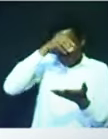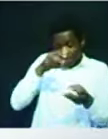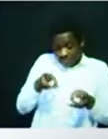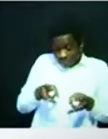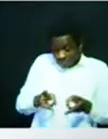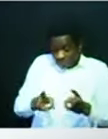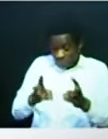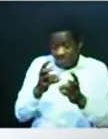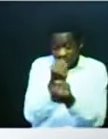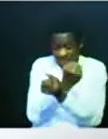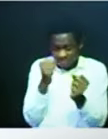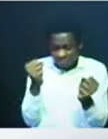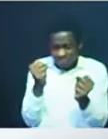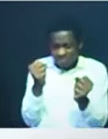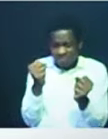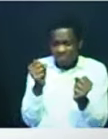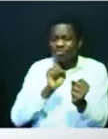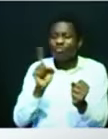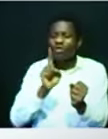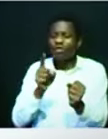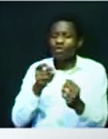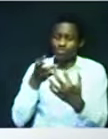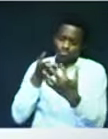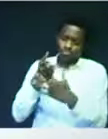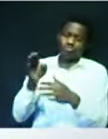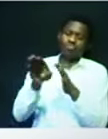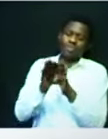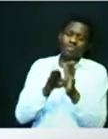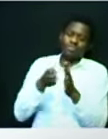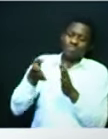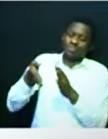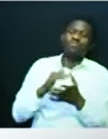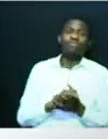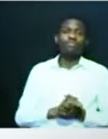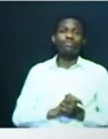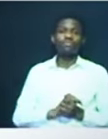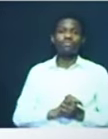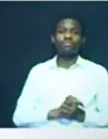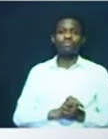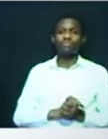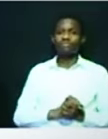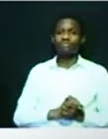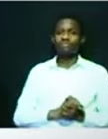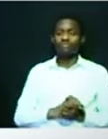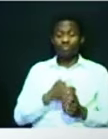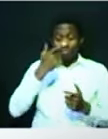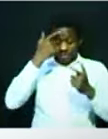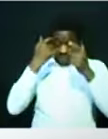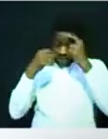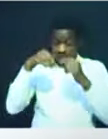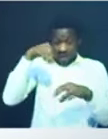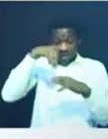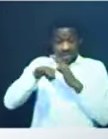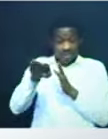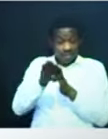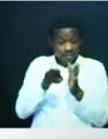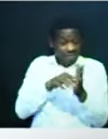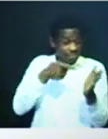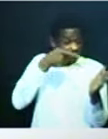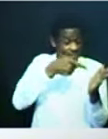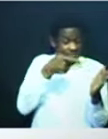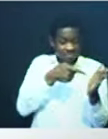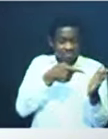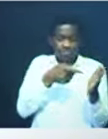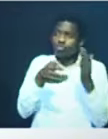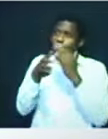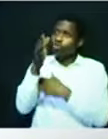say, Nipe to minya and a free Jerusalem? Because in the scriptures or in the gospel, the righteousness